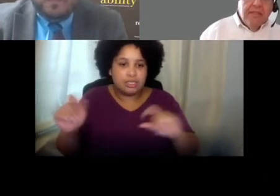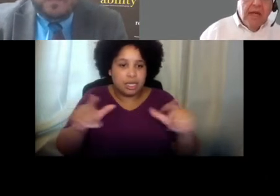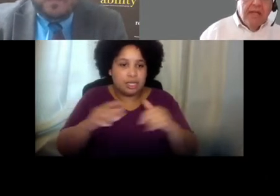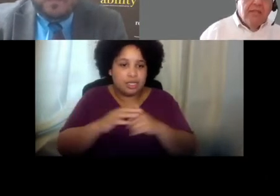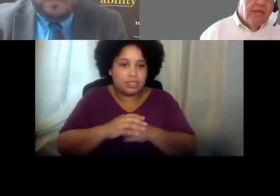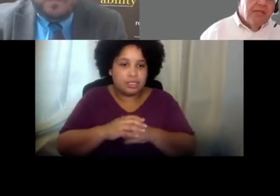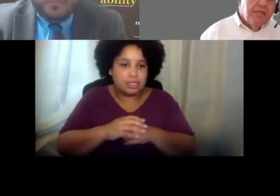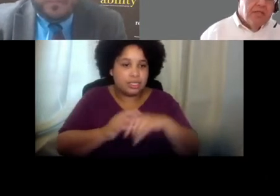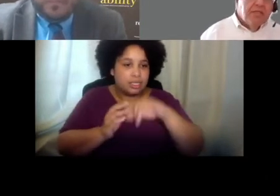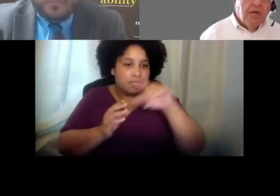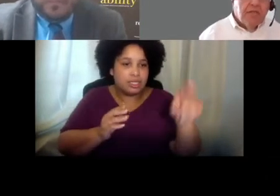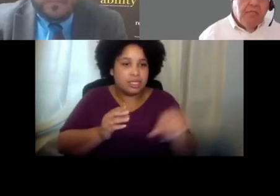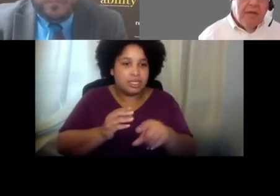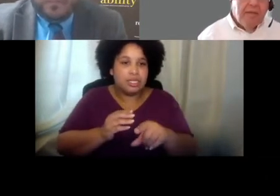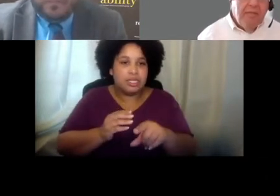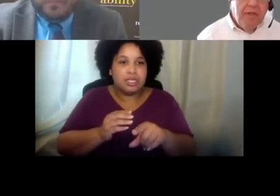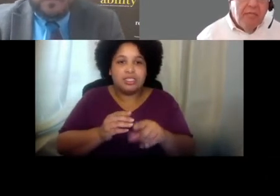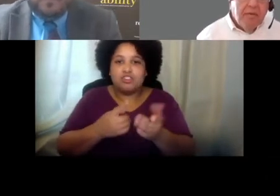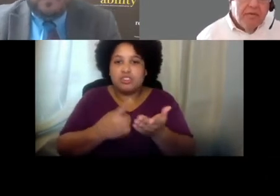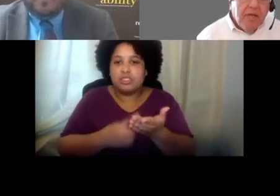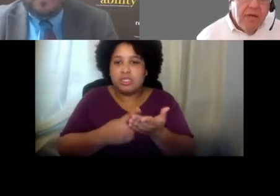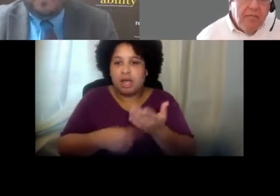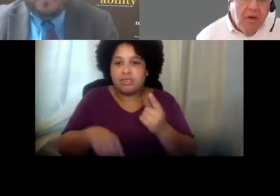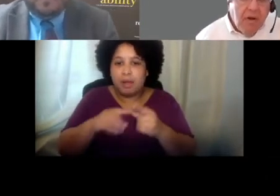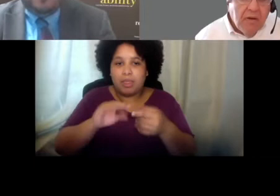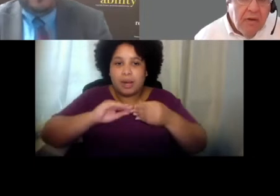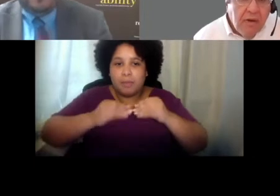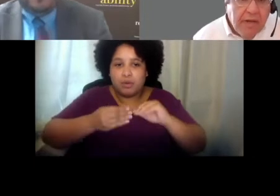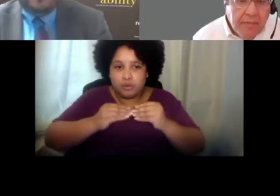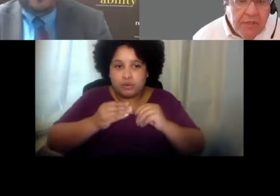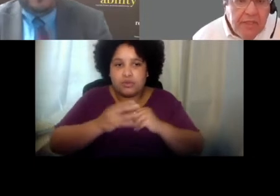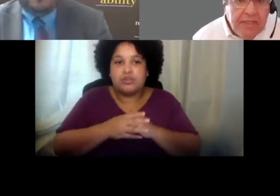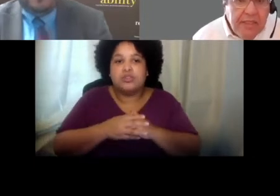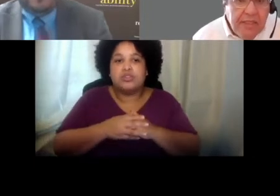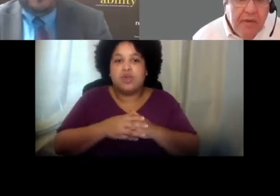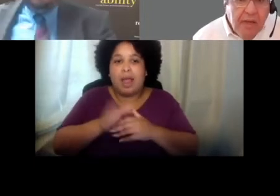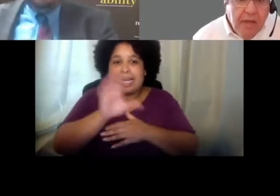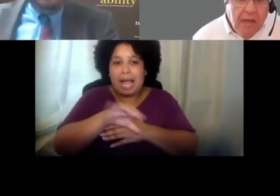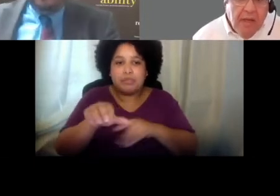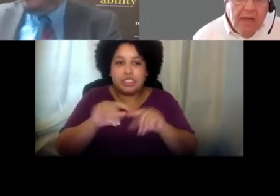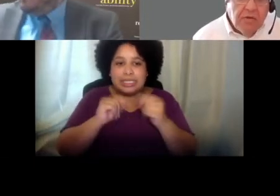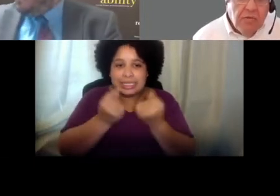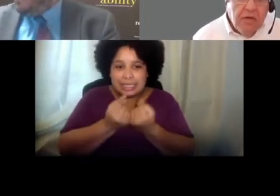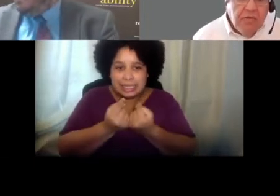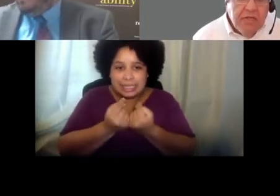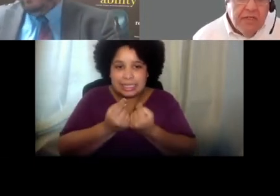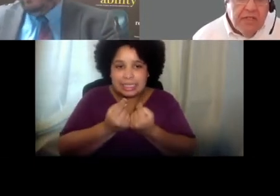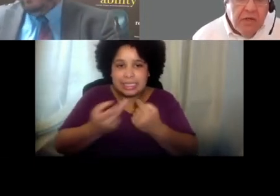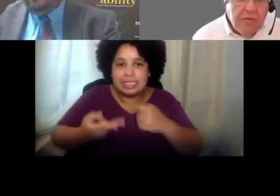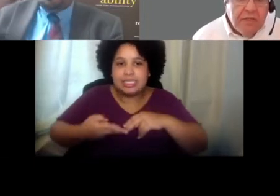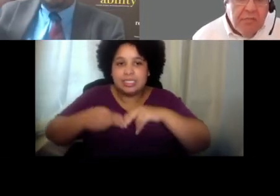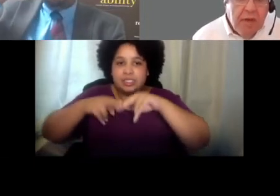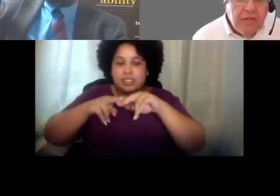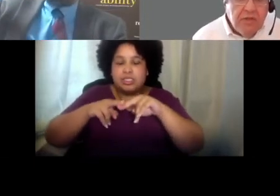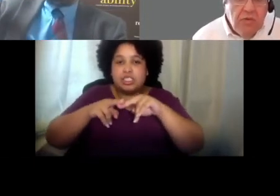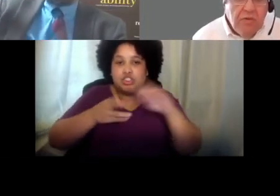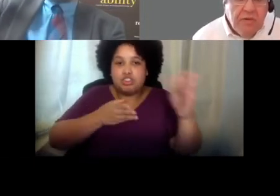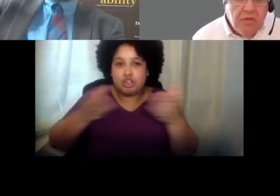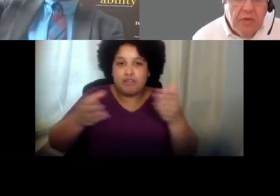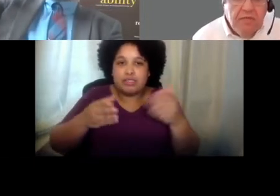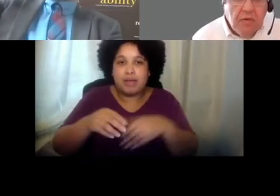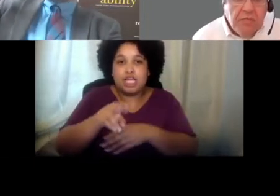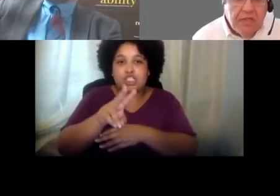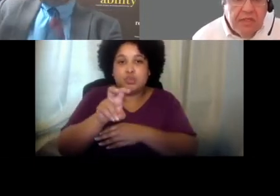This slide just talks about the numbers. Our captioning team increased its services by